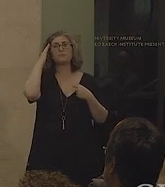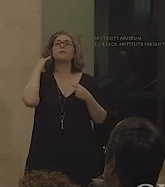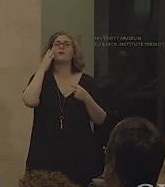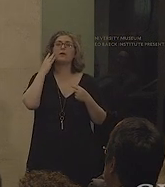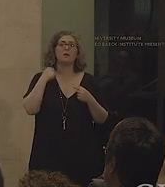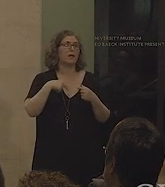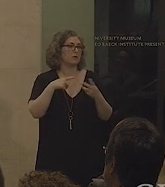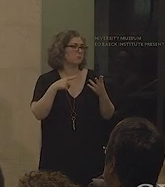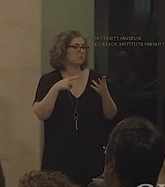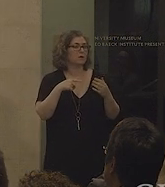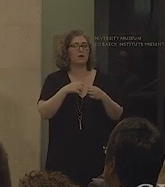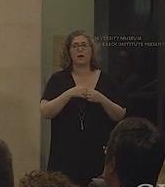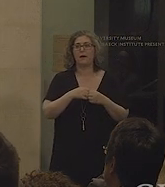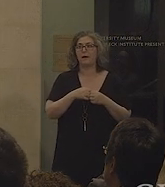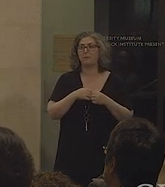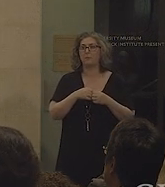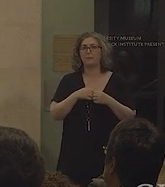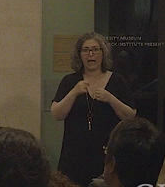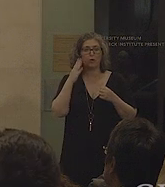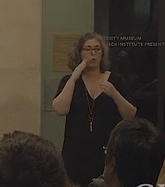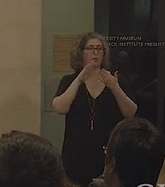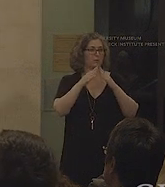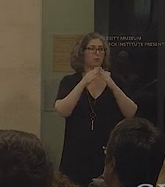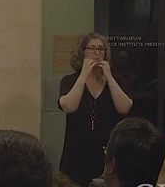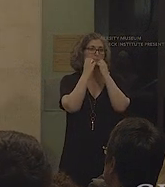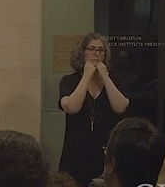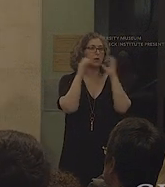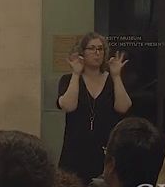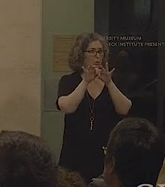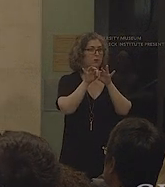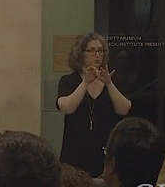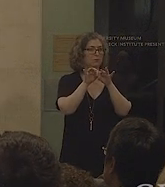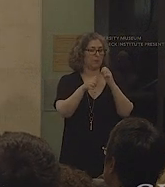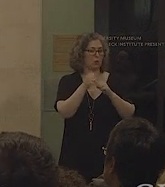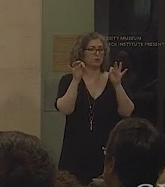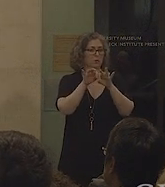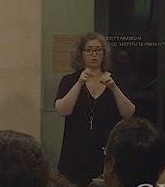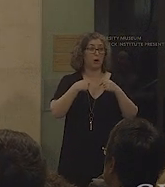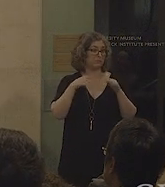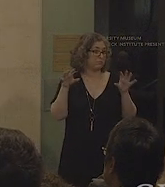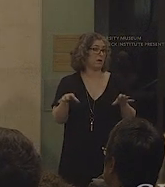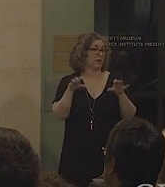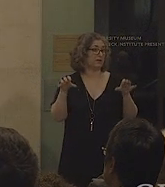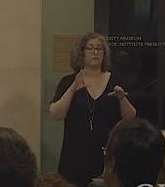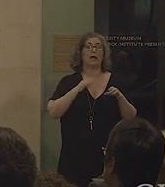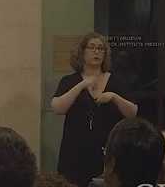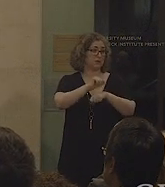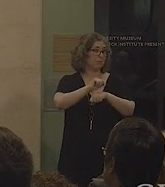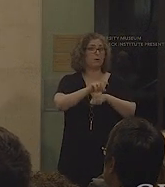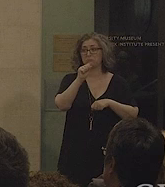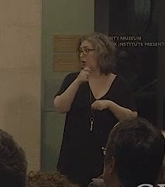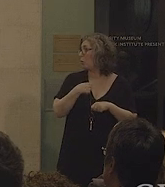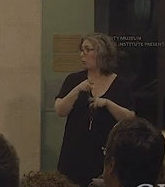of people's history like Fred's, that community is one of the things that matters most. And so I am active in our synagogue, and we do